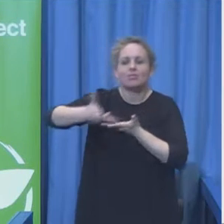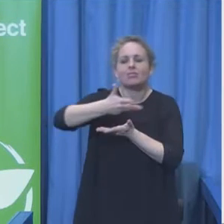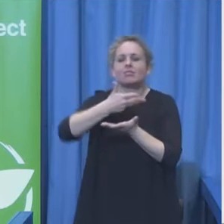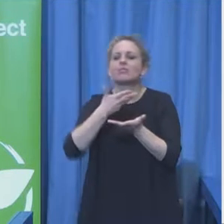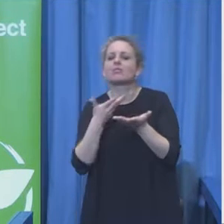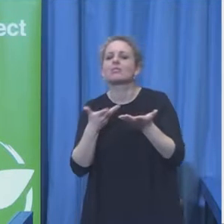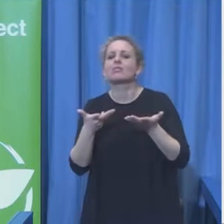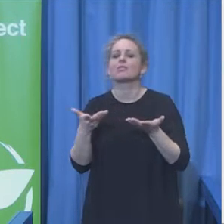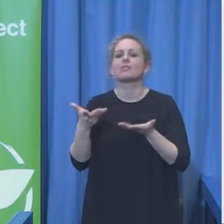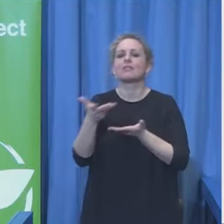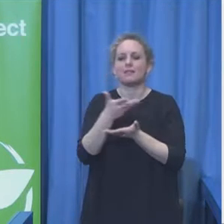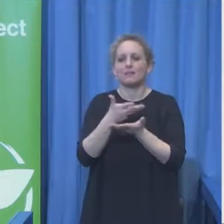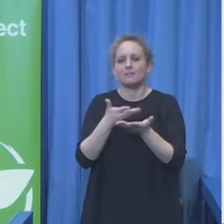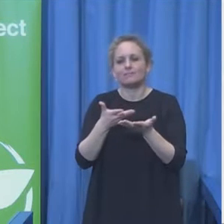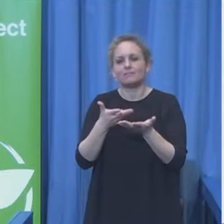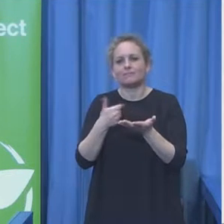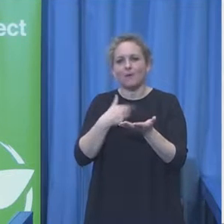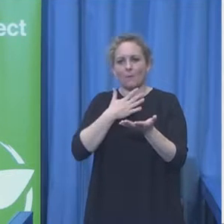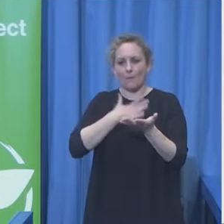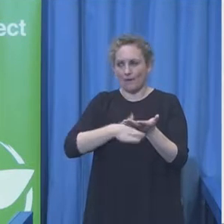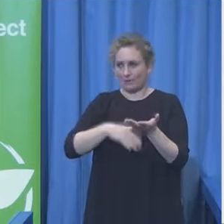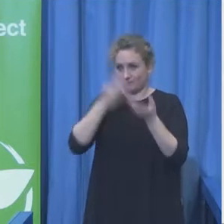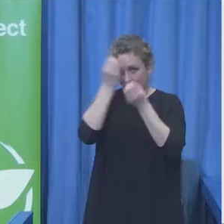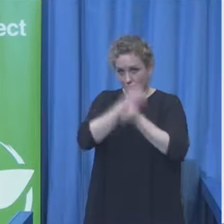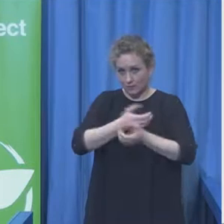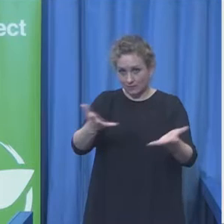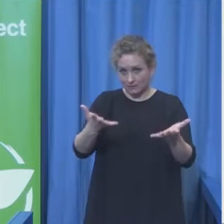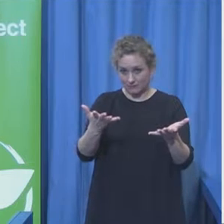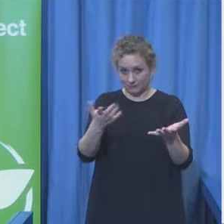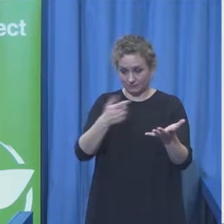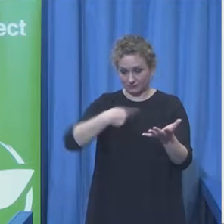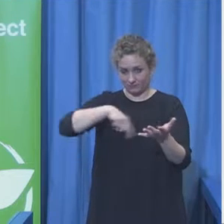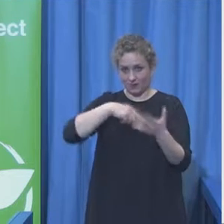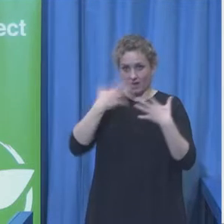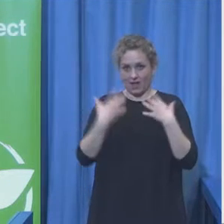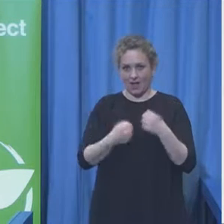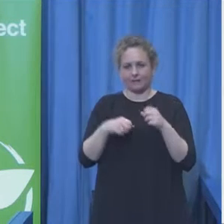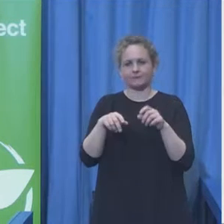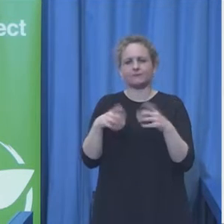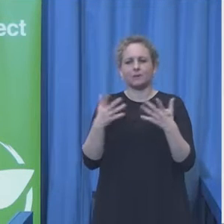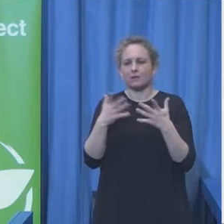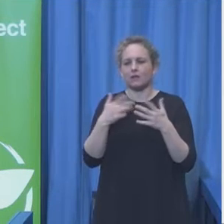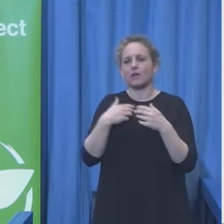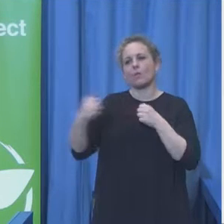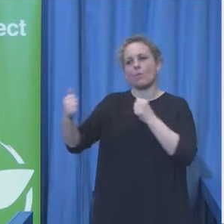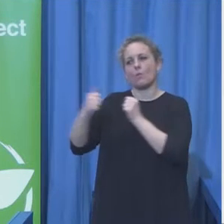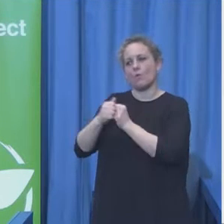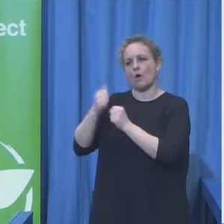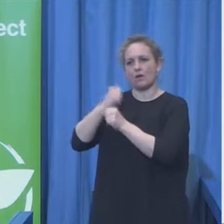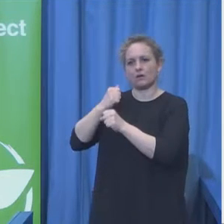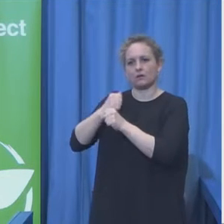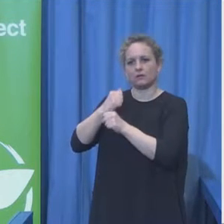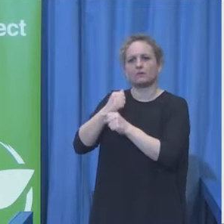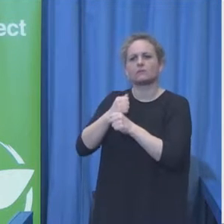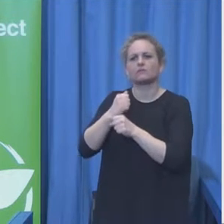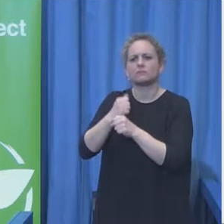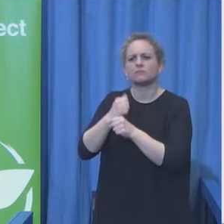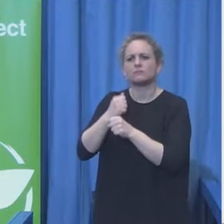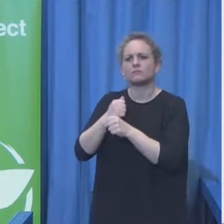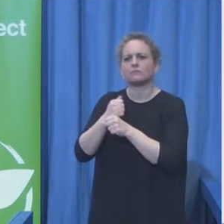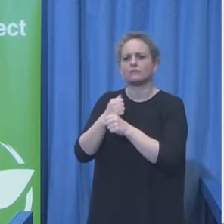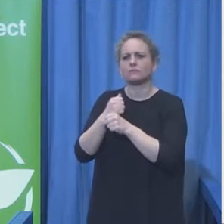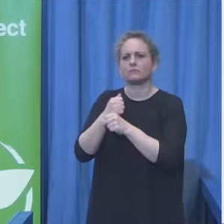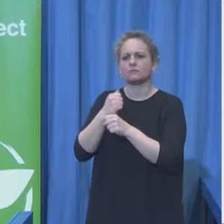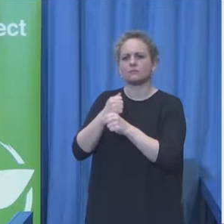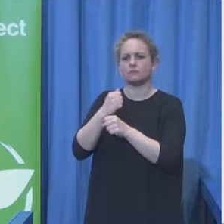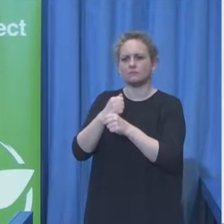like also to say that we collaborate a lot with ILO, because ILO deals with labor.